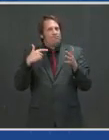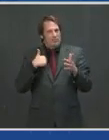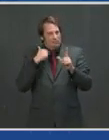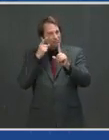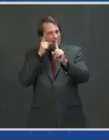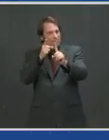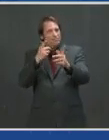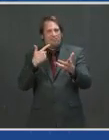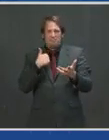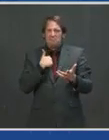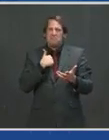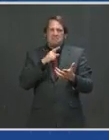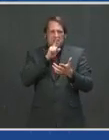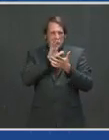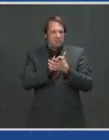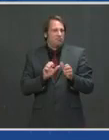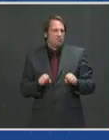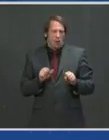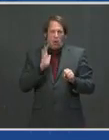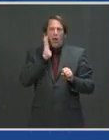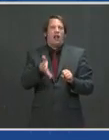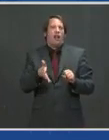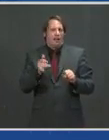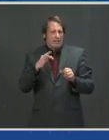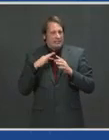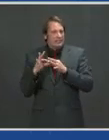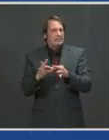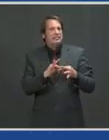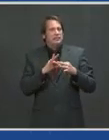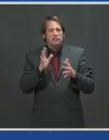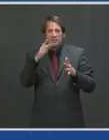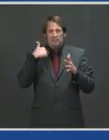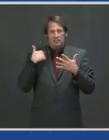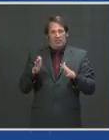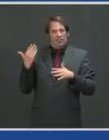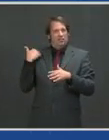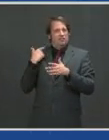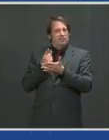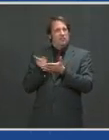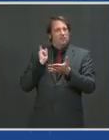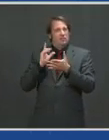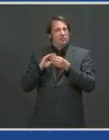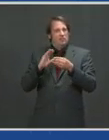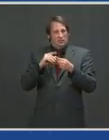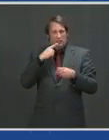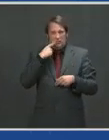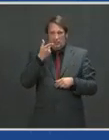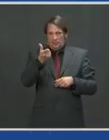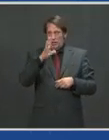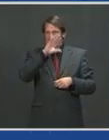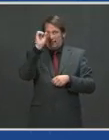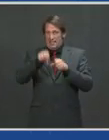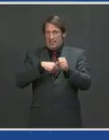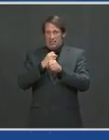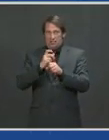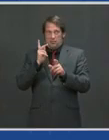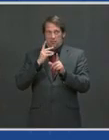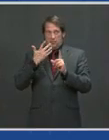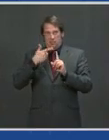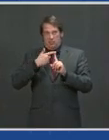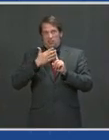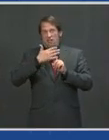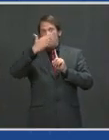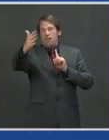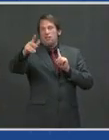as I said last week, that in 50 years from now, when people look back, they'll say,